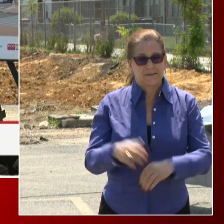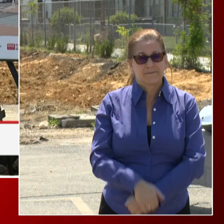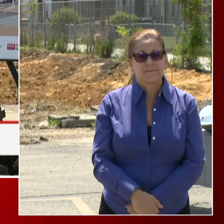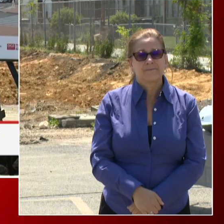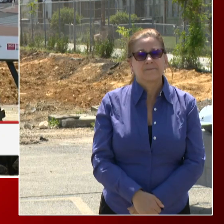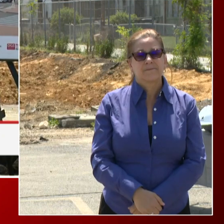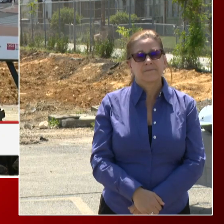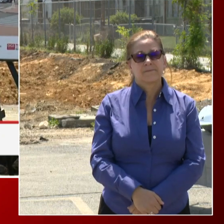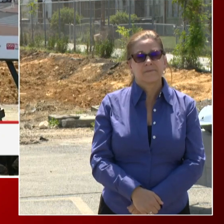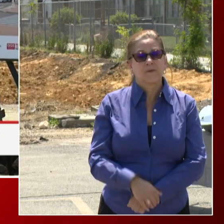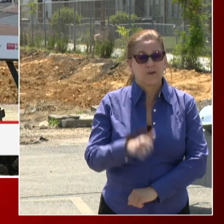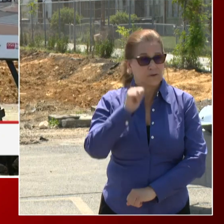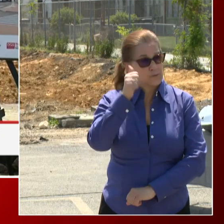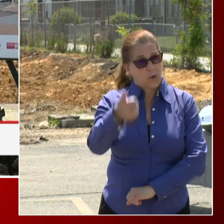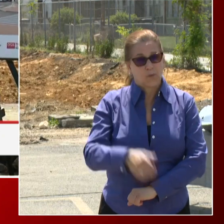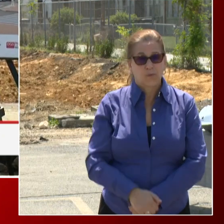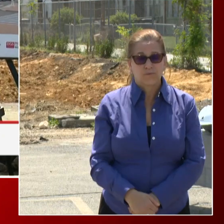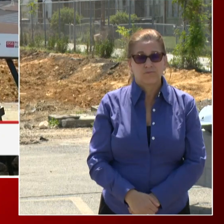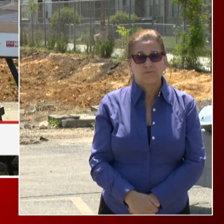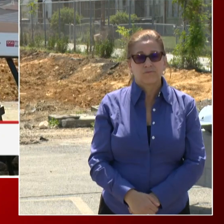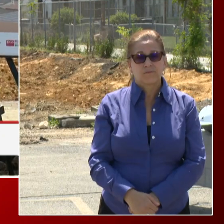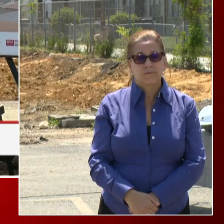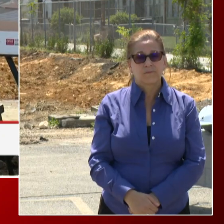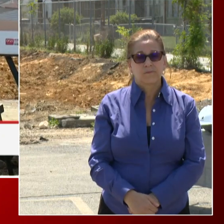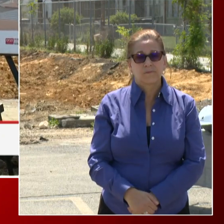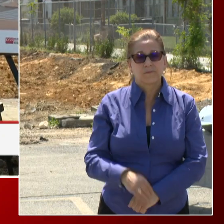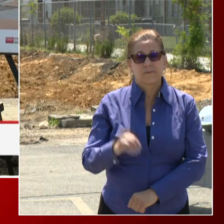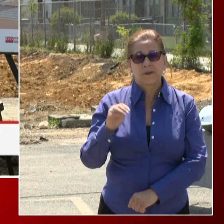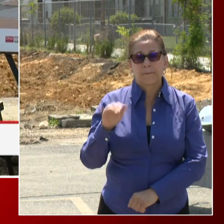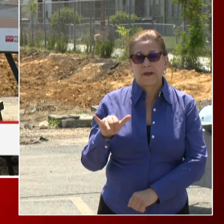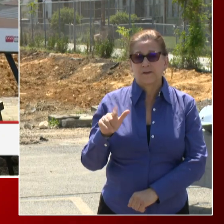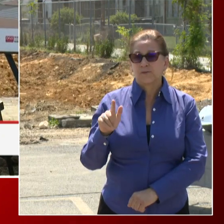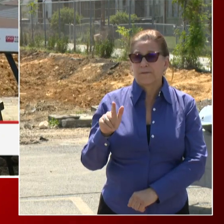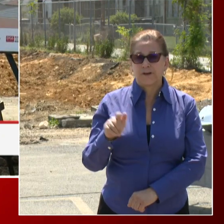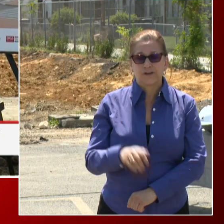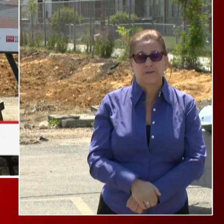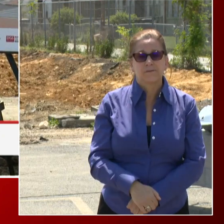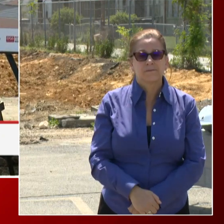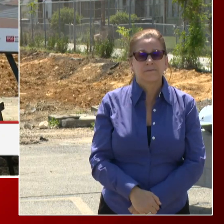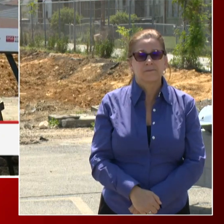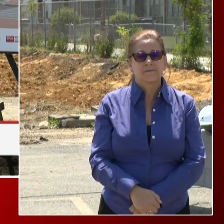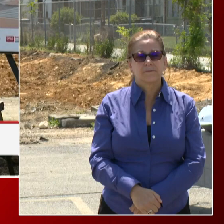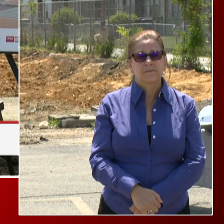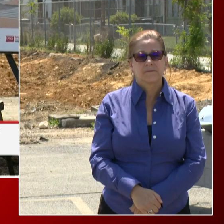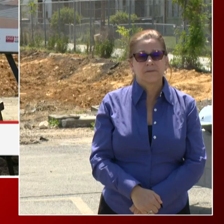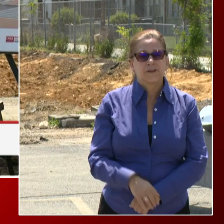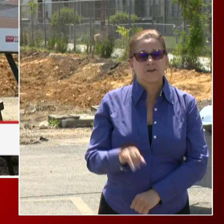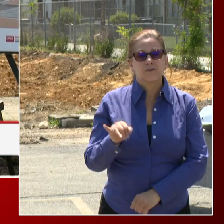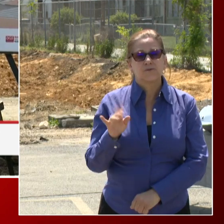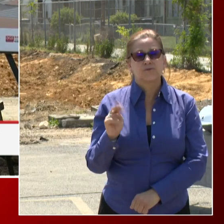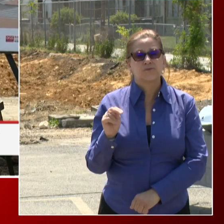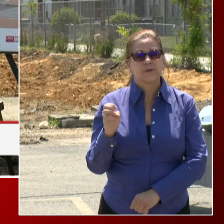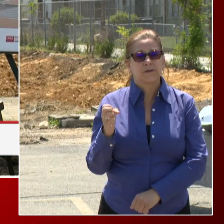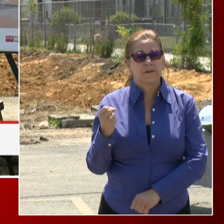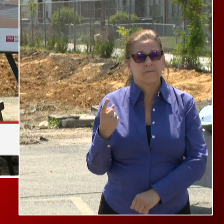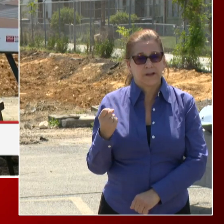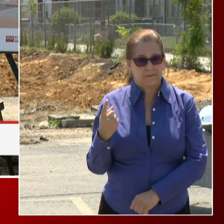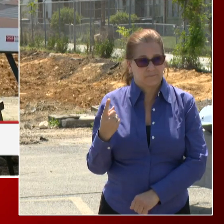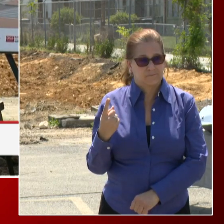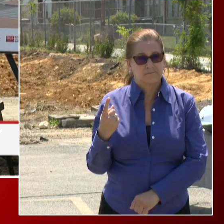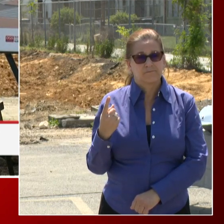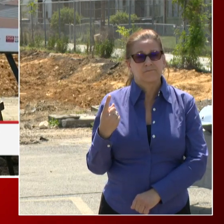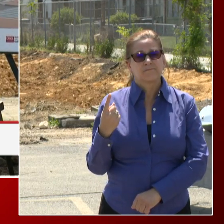part tomorrow, the May 21st at 5 a.m. June 11th, some large venue facilities will